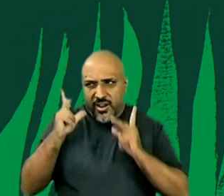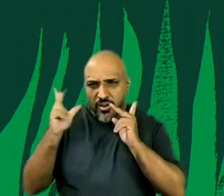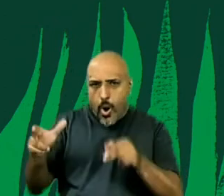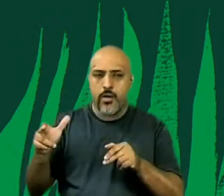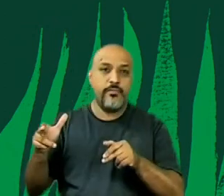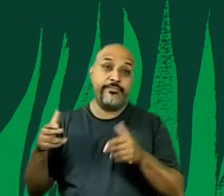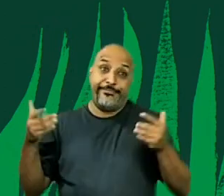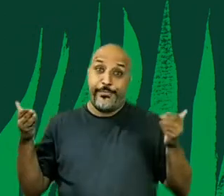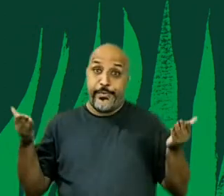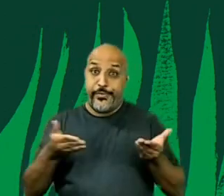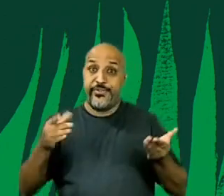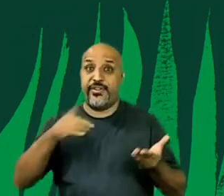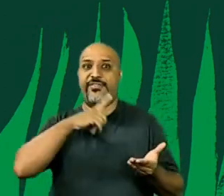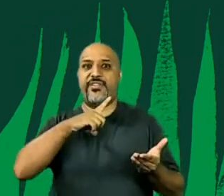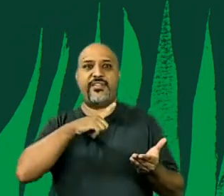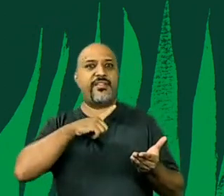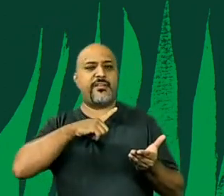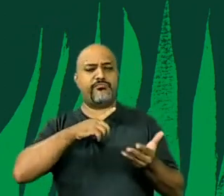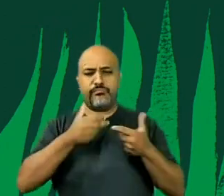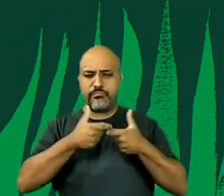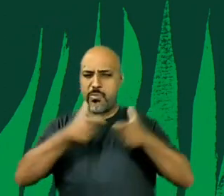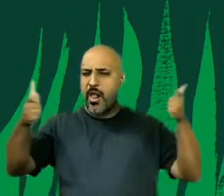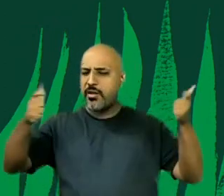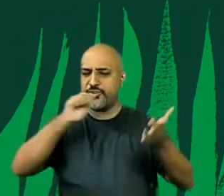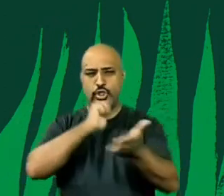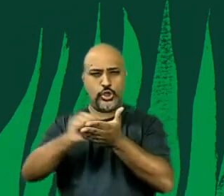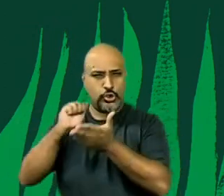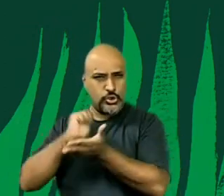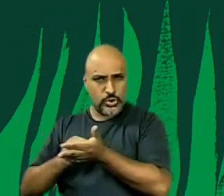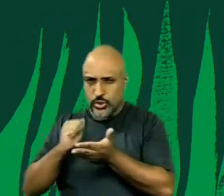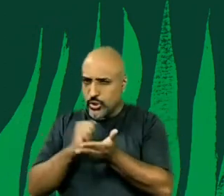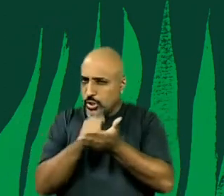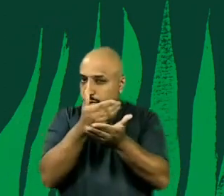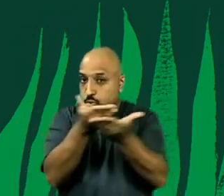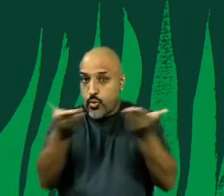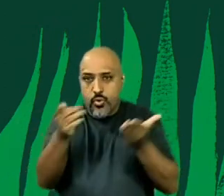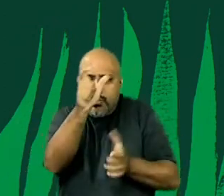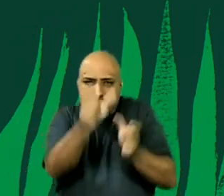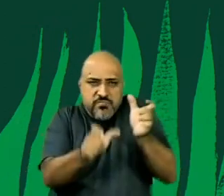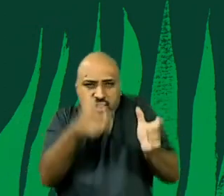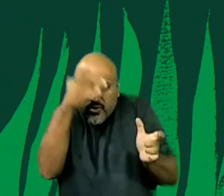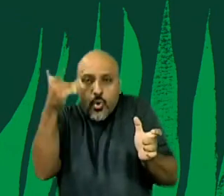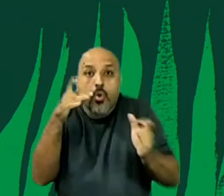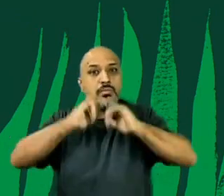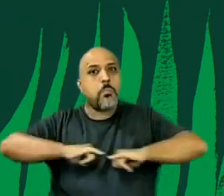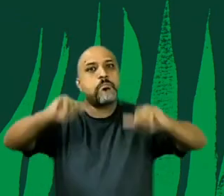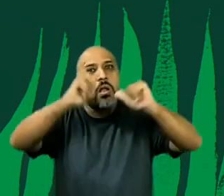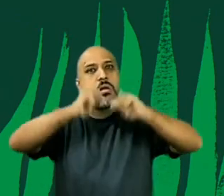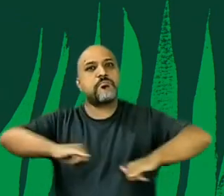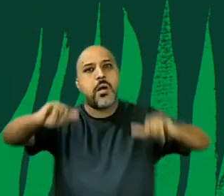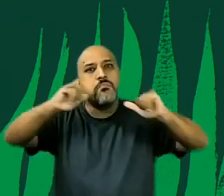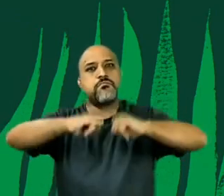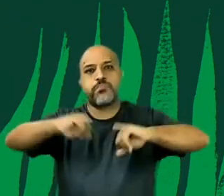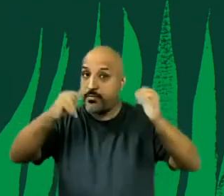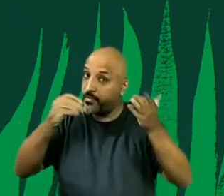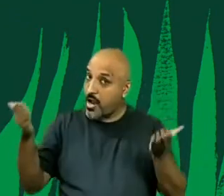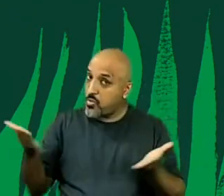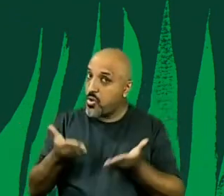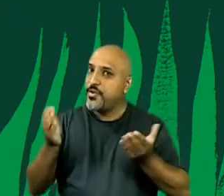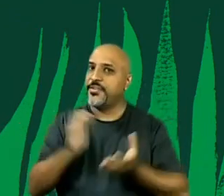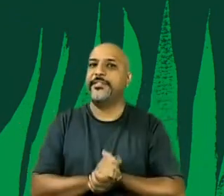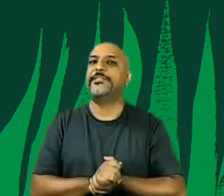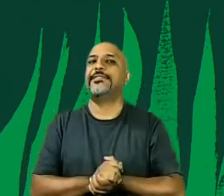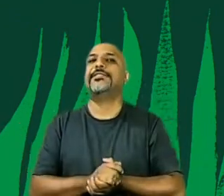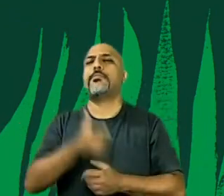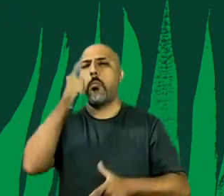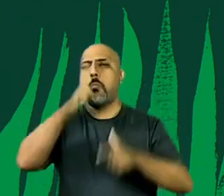we would have this in Brazil. And now we have a pleiad of writers who are there. They've been published. But now